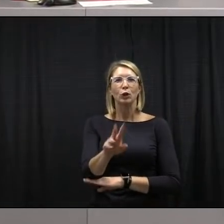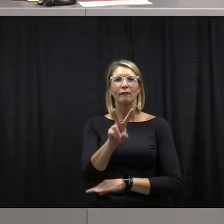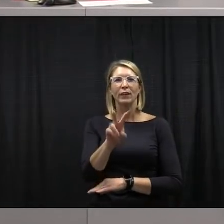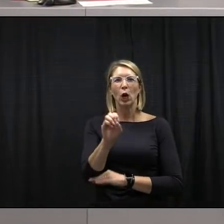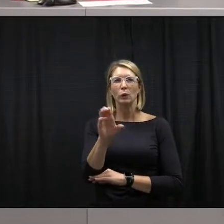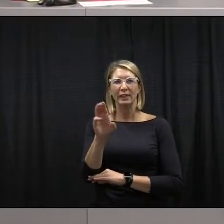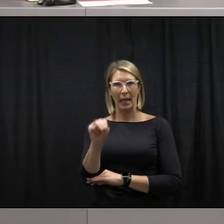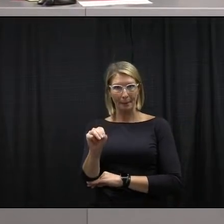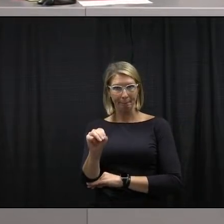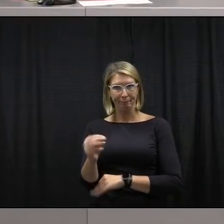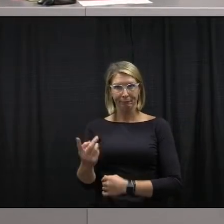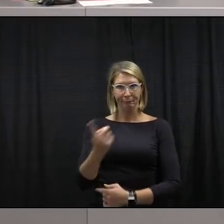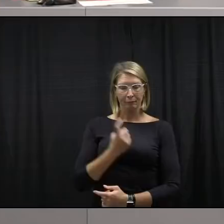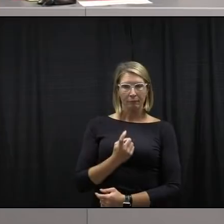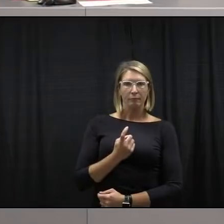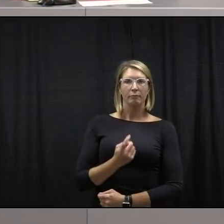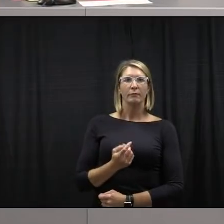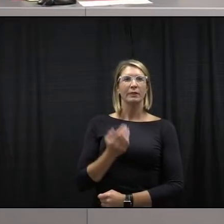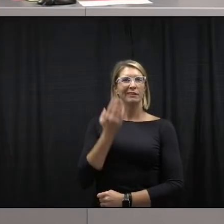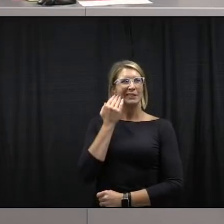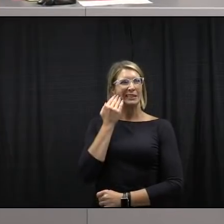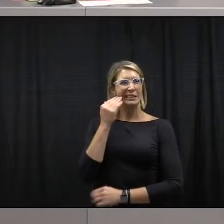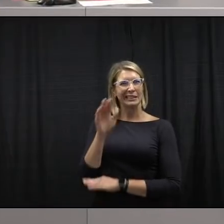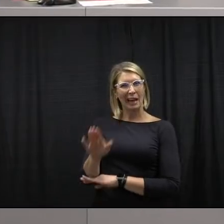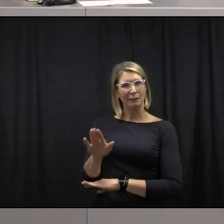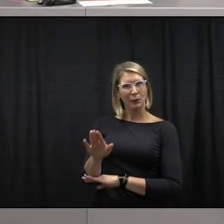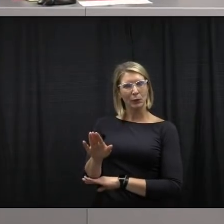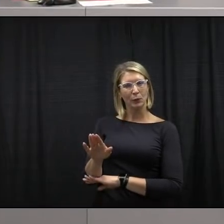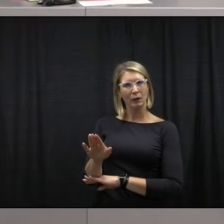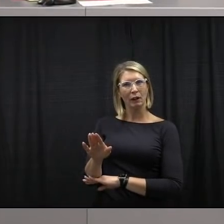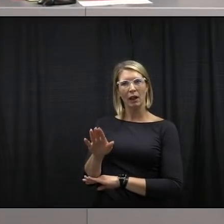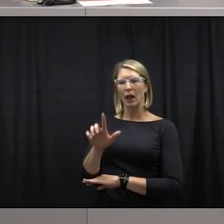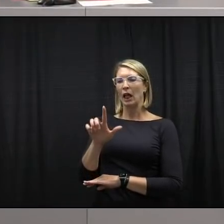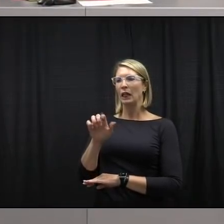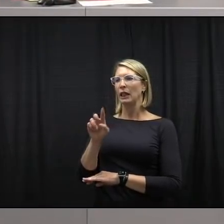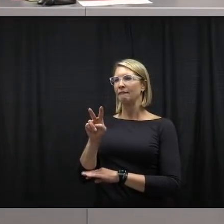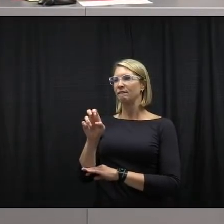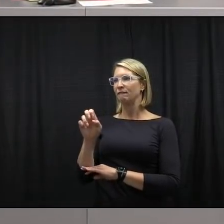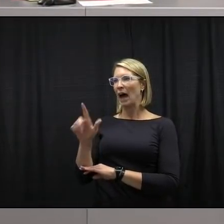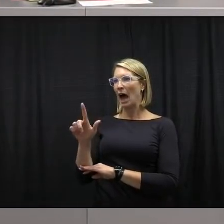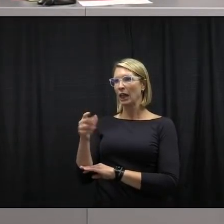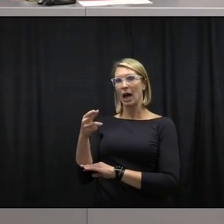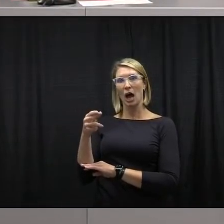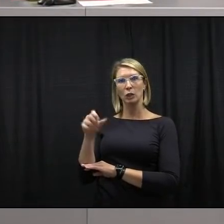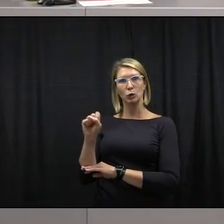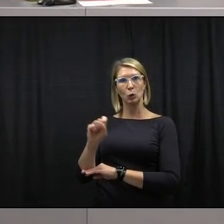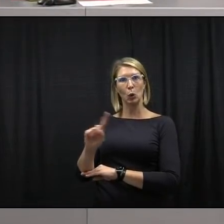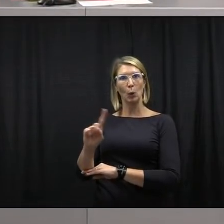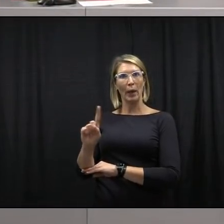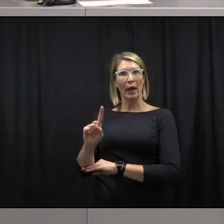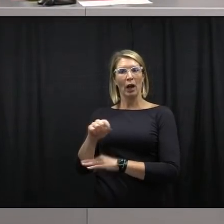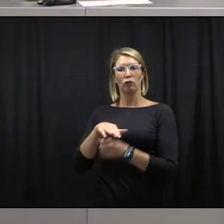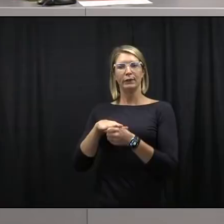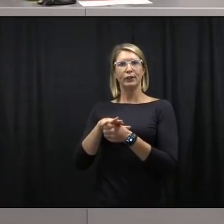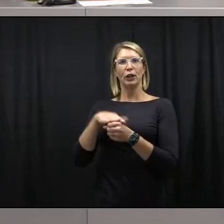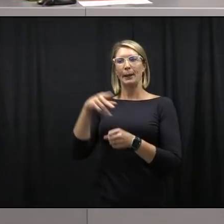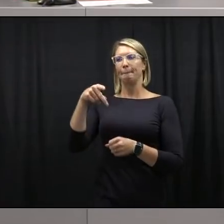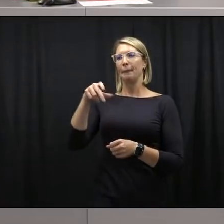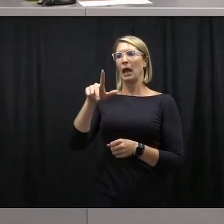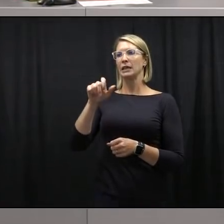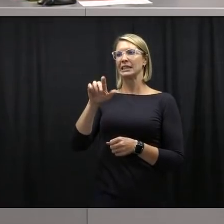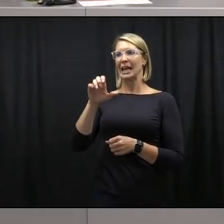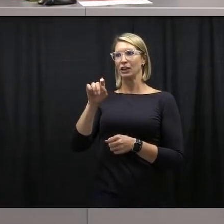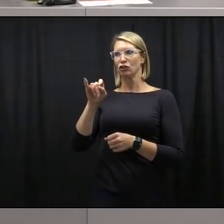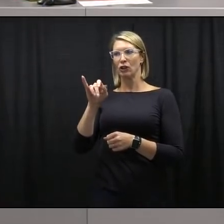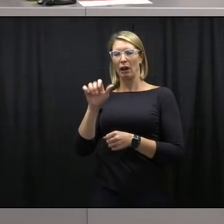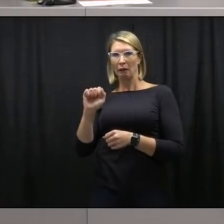that a case of COVID-19 was connected to Laval High School in Placentia. I'm just wondering if we can get an update on that situation.